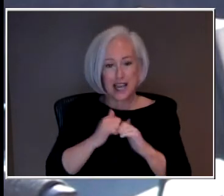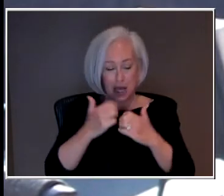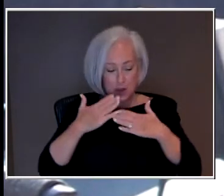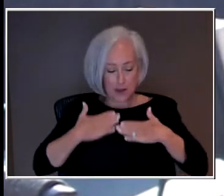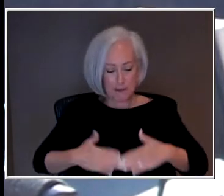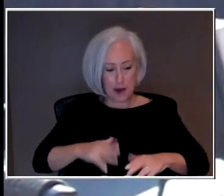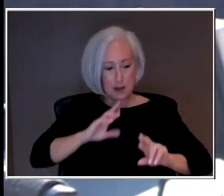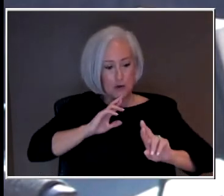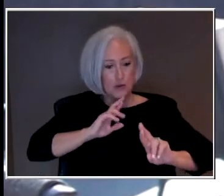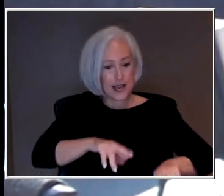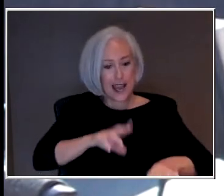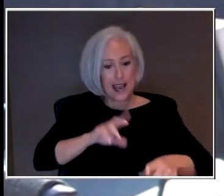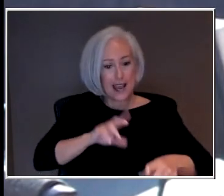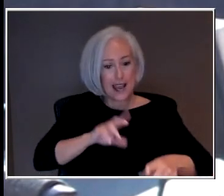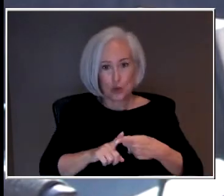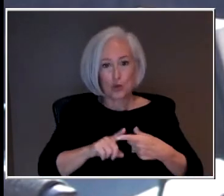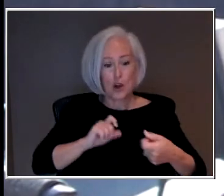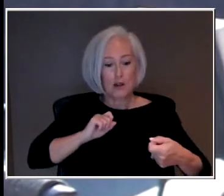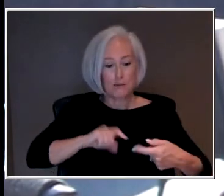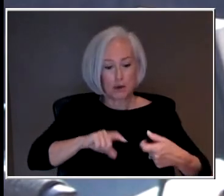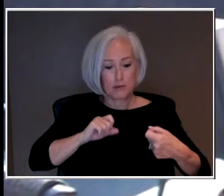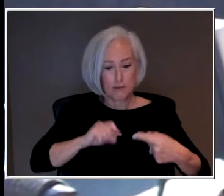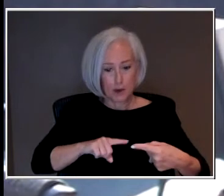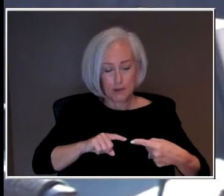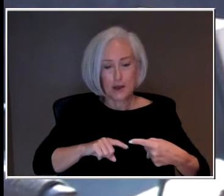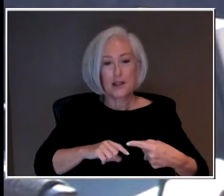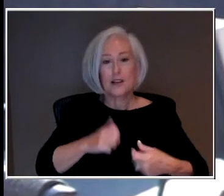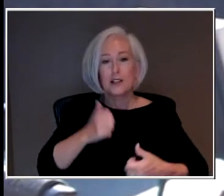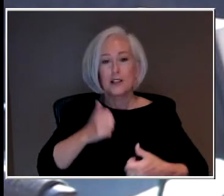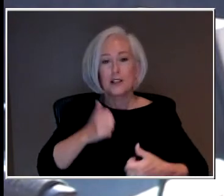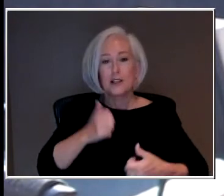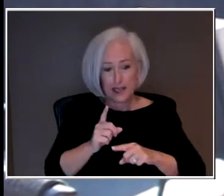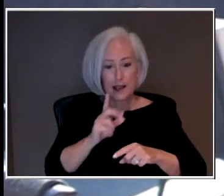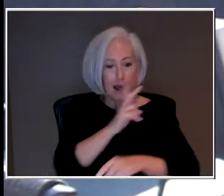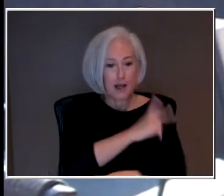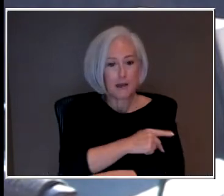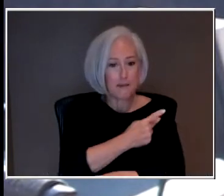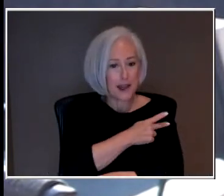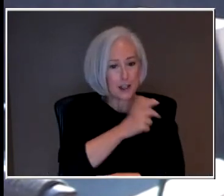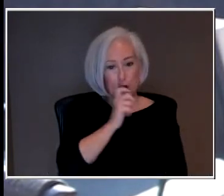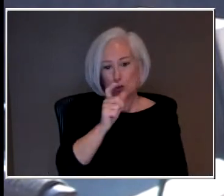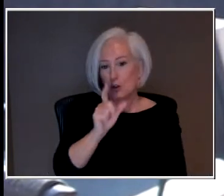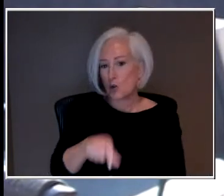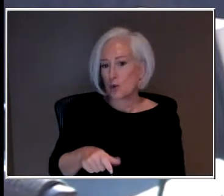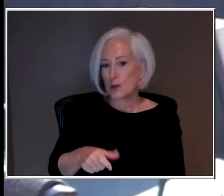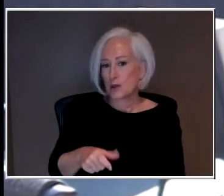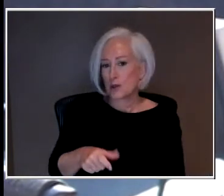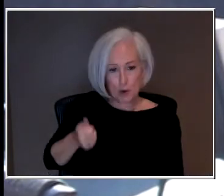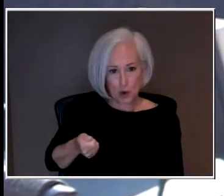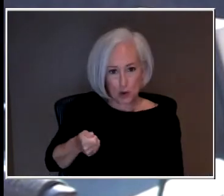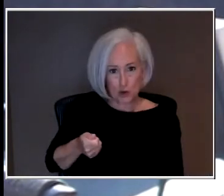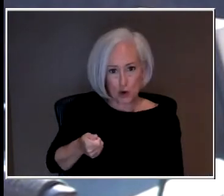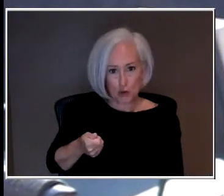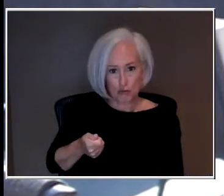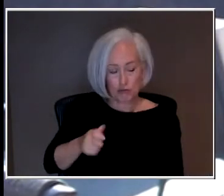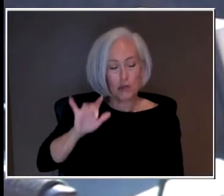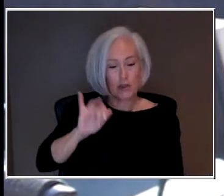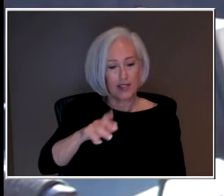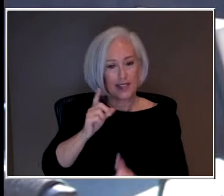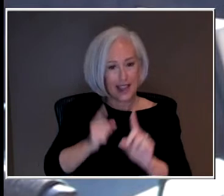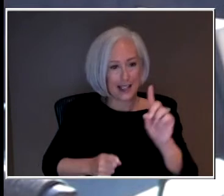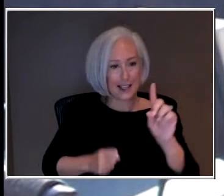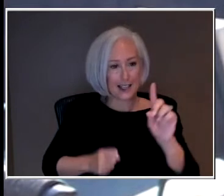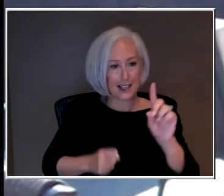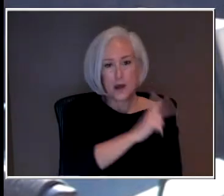is adjusting on a beat-by-beat minute. So patients don't really need the remote control. Again, so that's our goal with this, is that